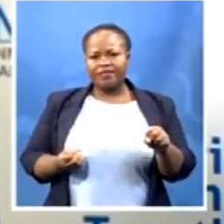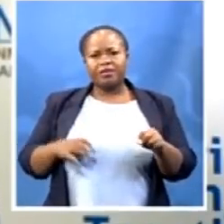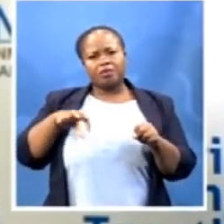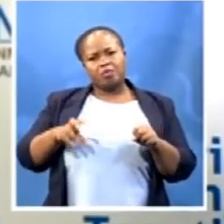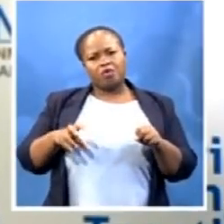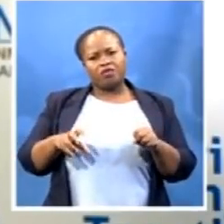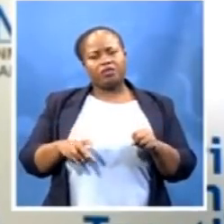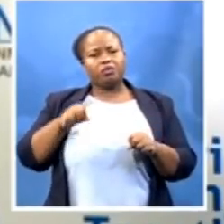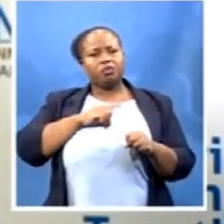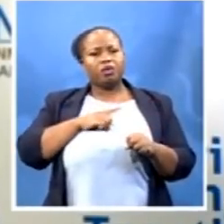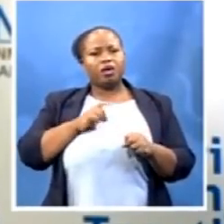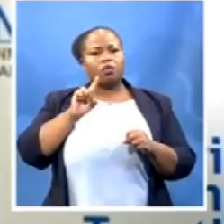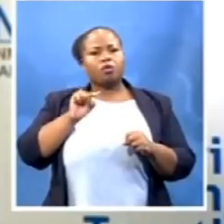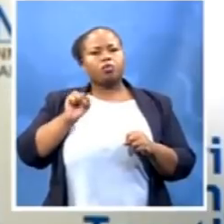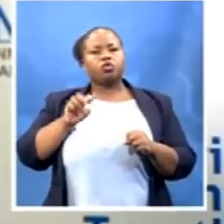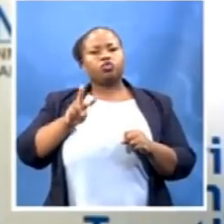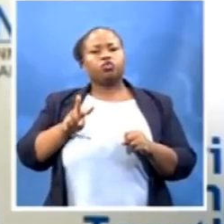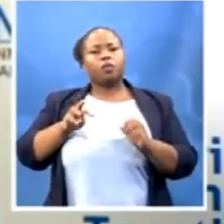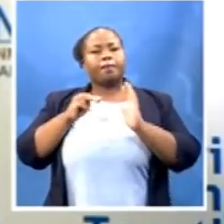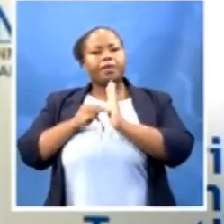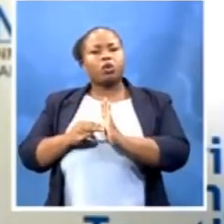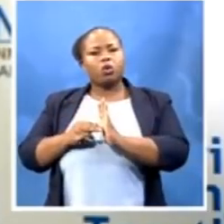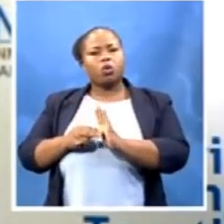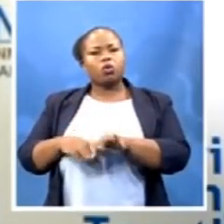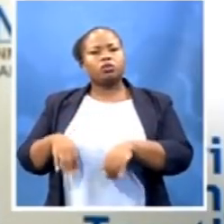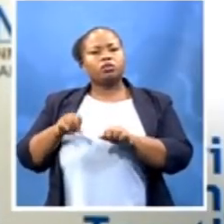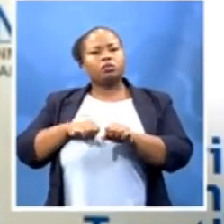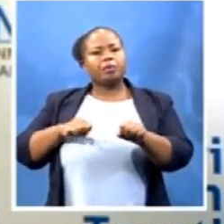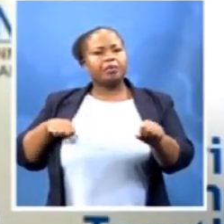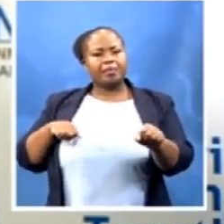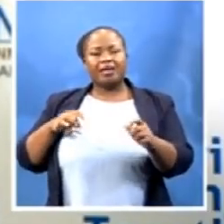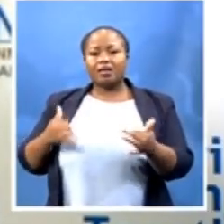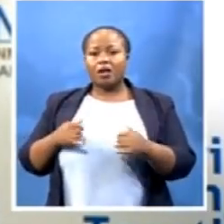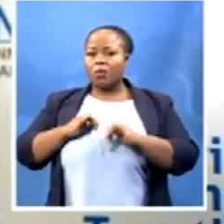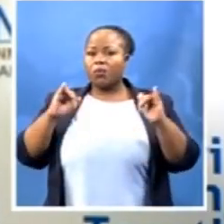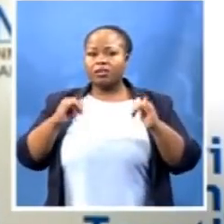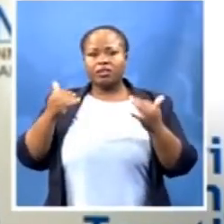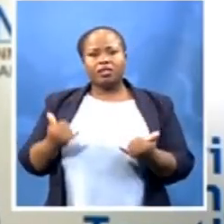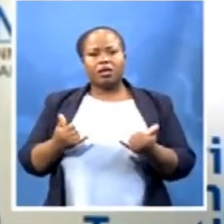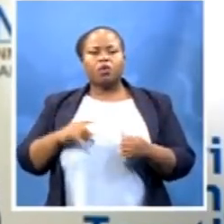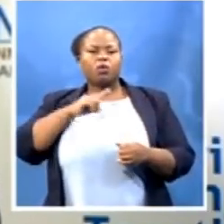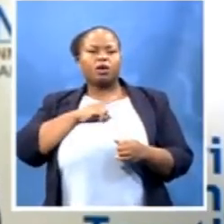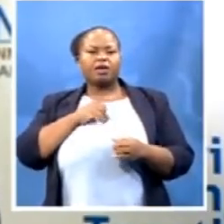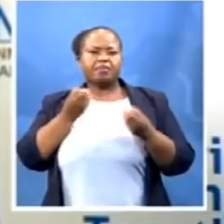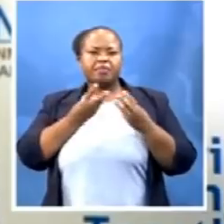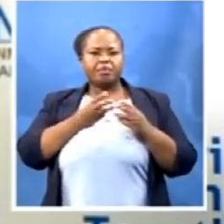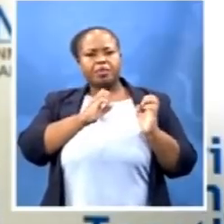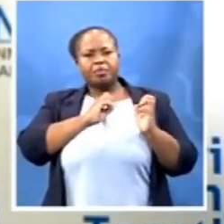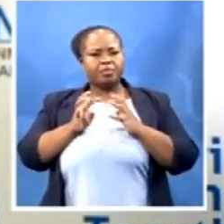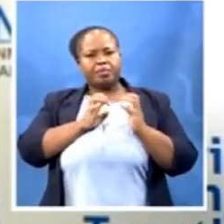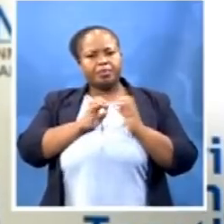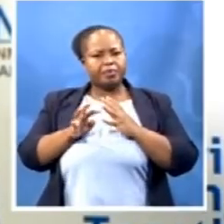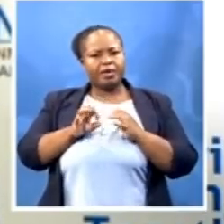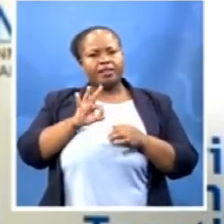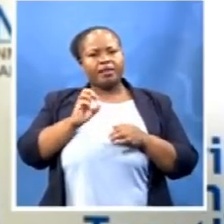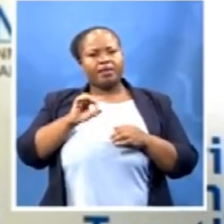million, but it's growing rapidly owing to in-migration, with 300,000 people coming into the province on